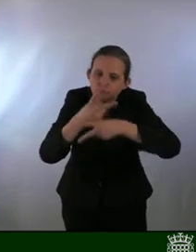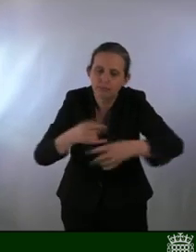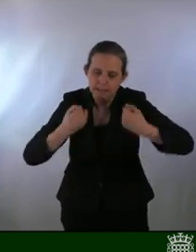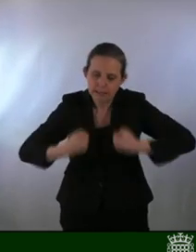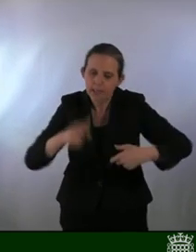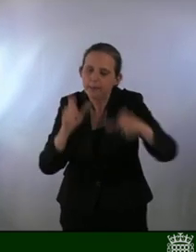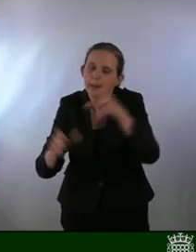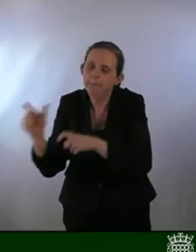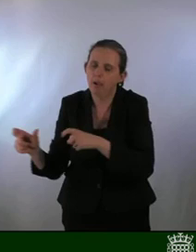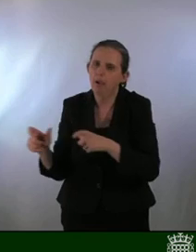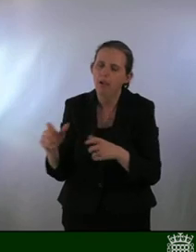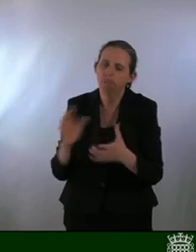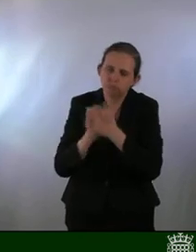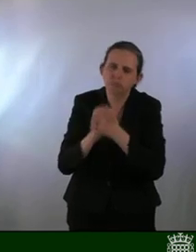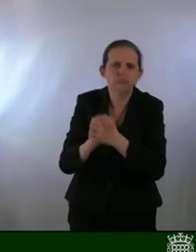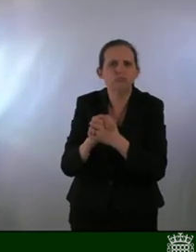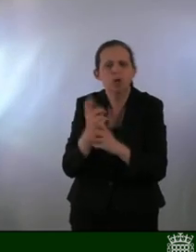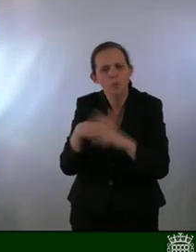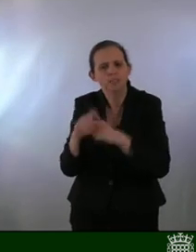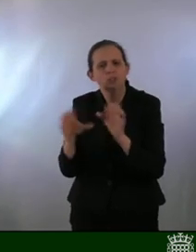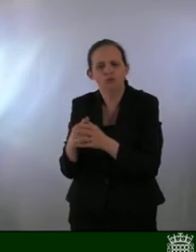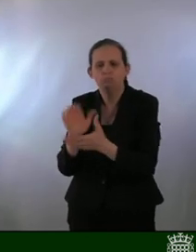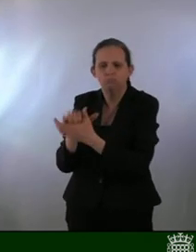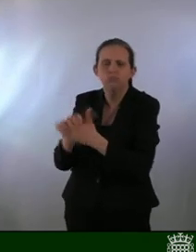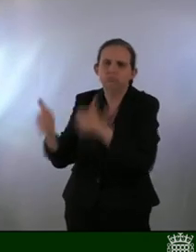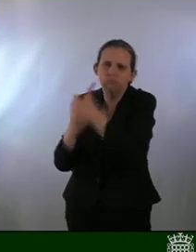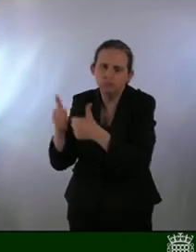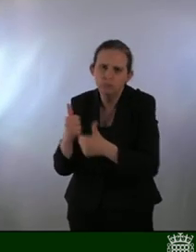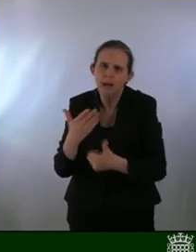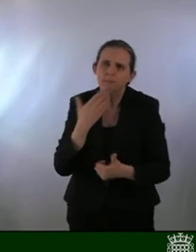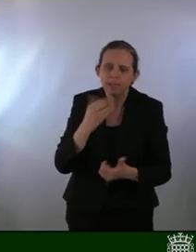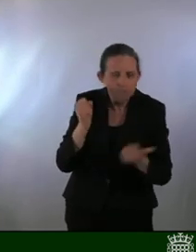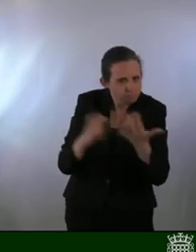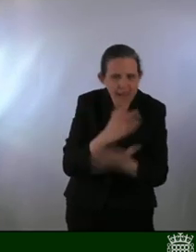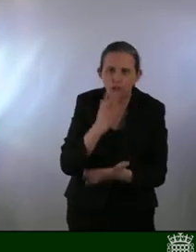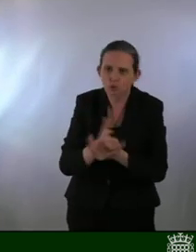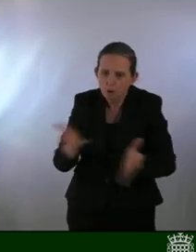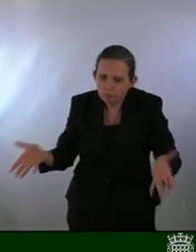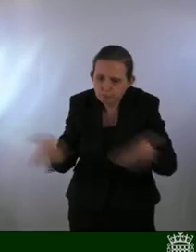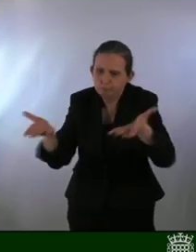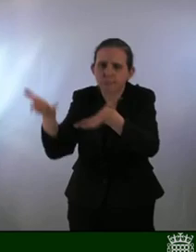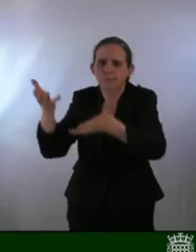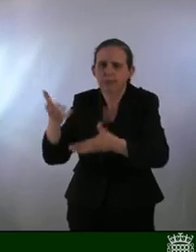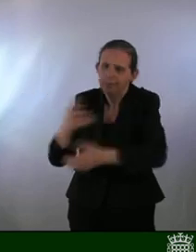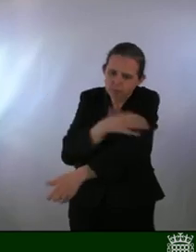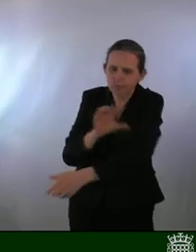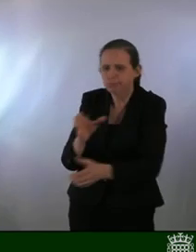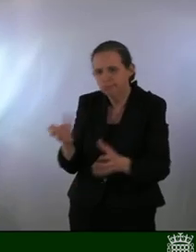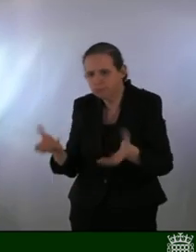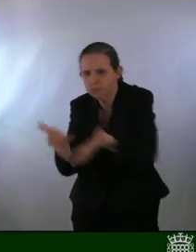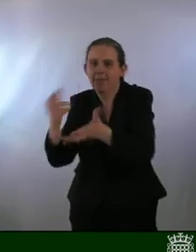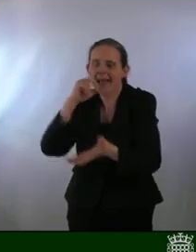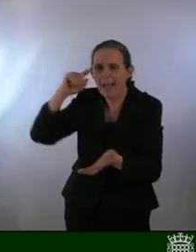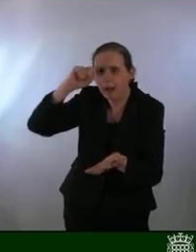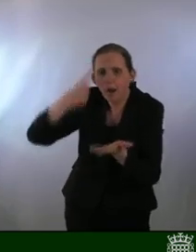he, with his right honourable friend, the Prime Minister and others, make sure that we mobilise these people and empower them to take decisions without